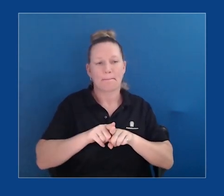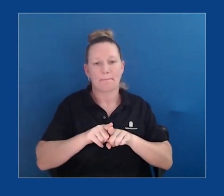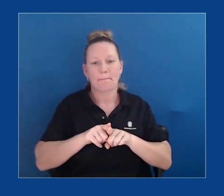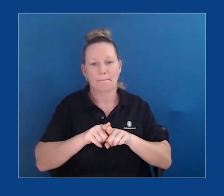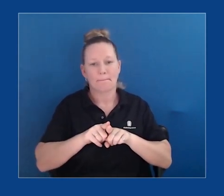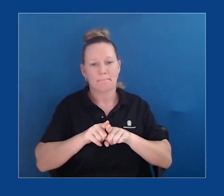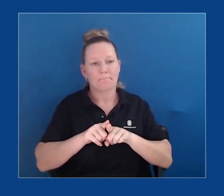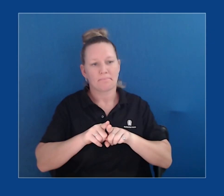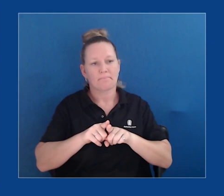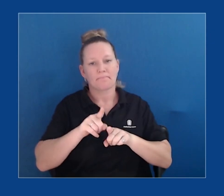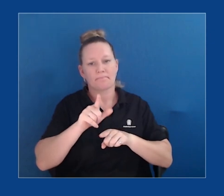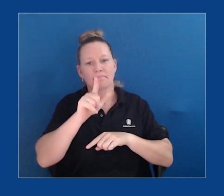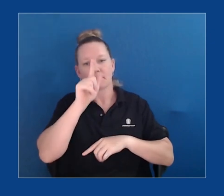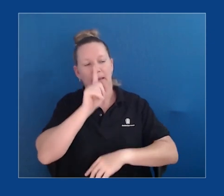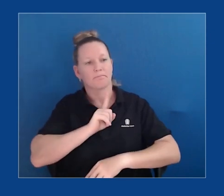standard of doing that